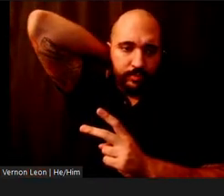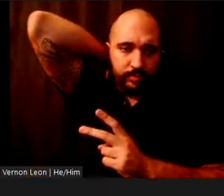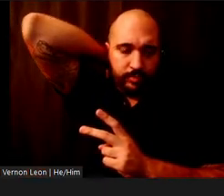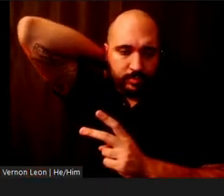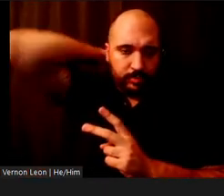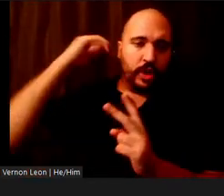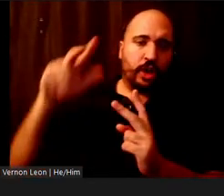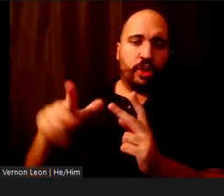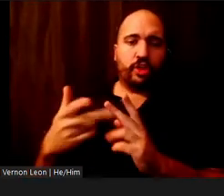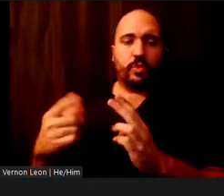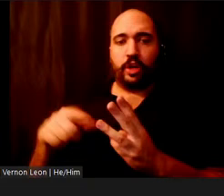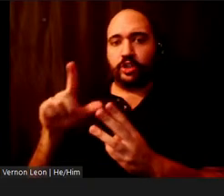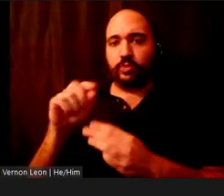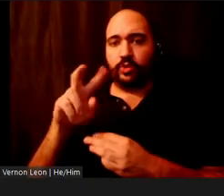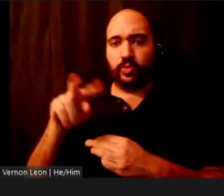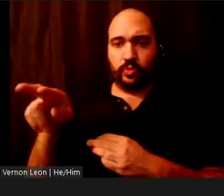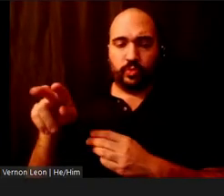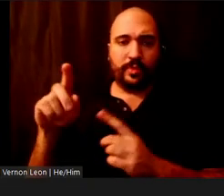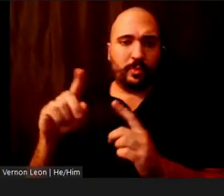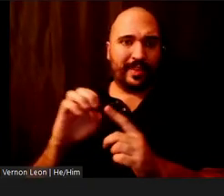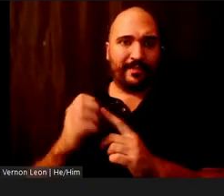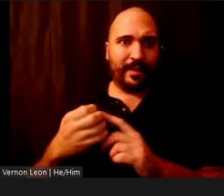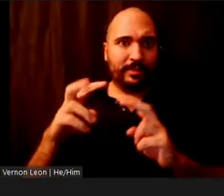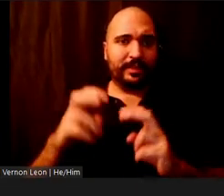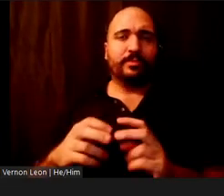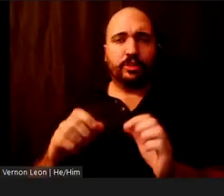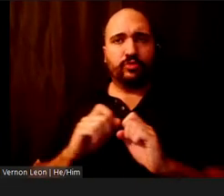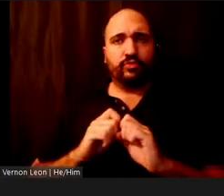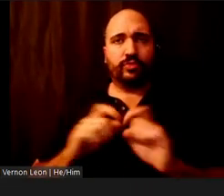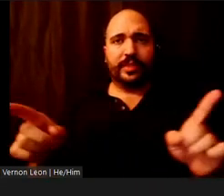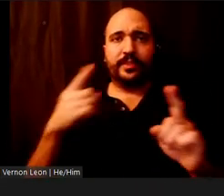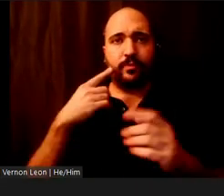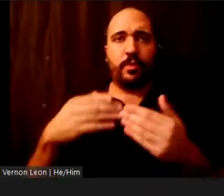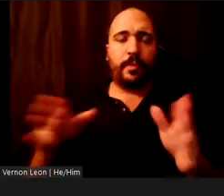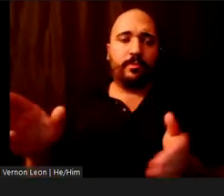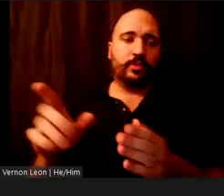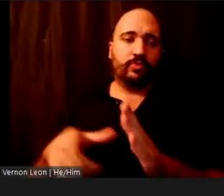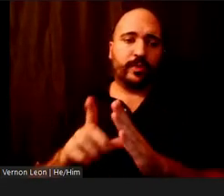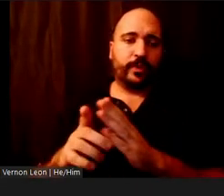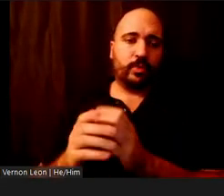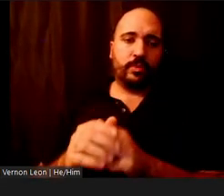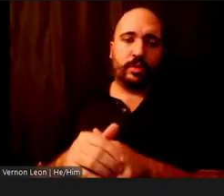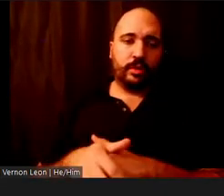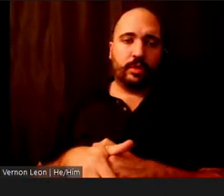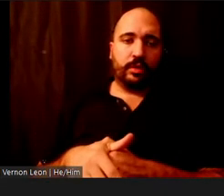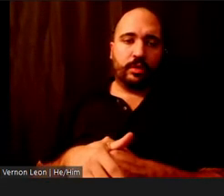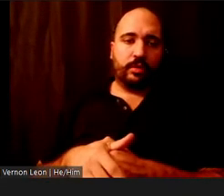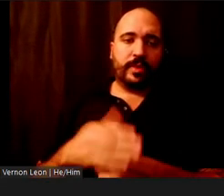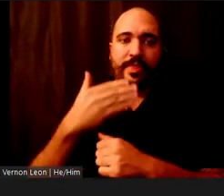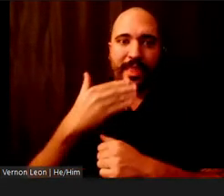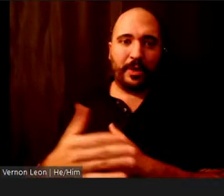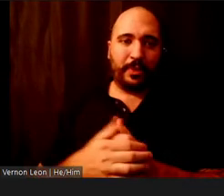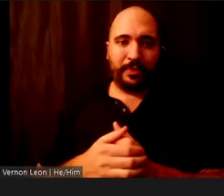2022, once the environmental assessment has been released for public review. Thank you. you.